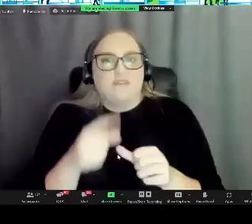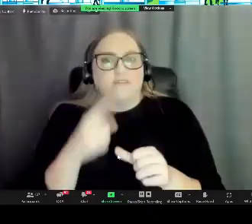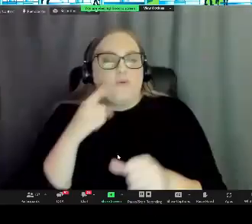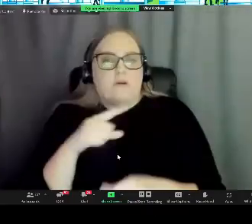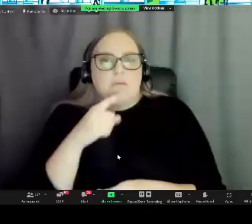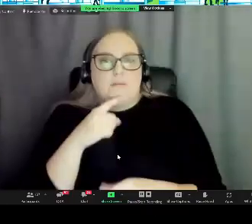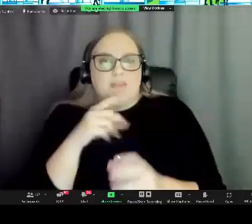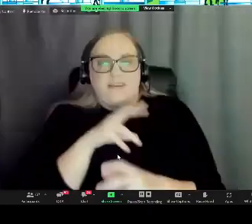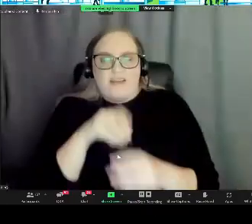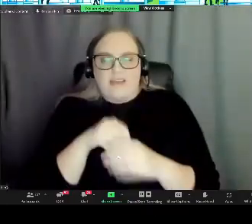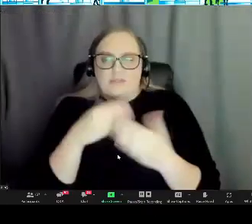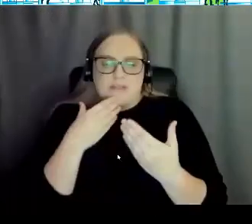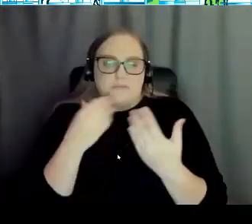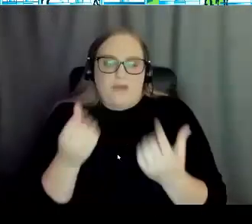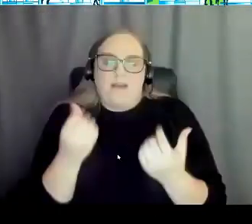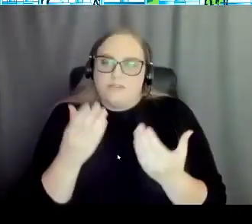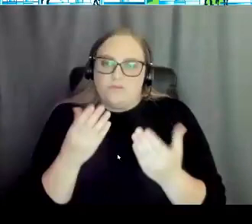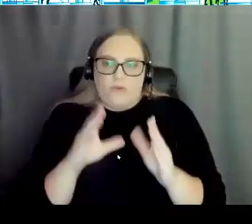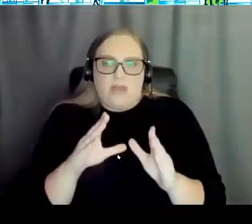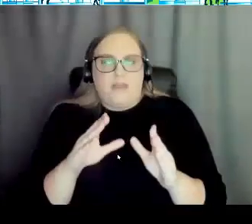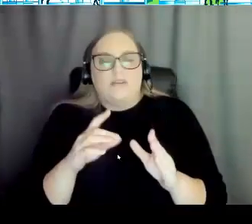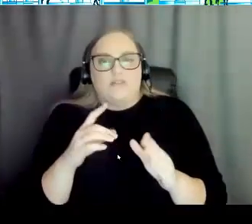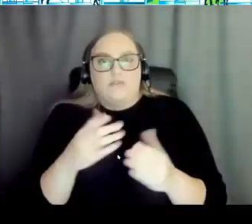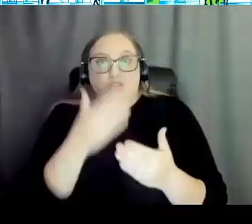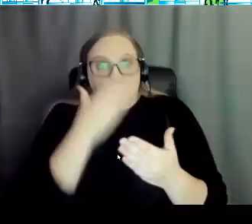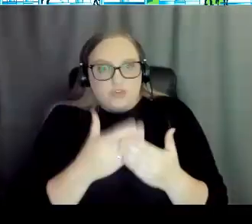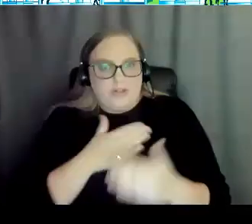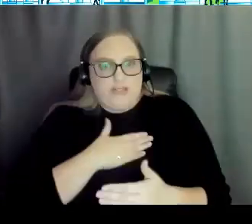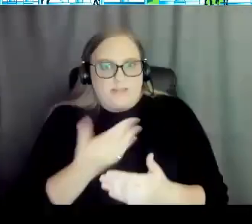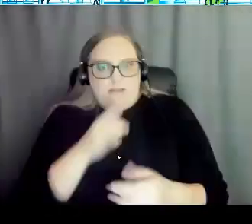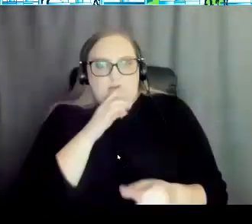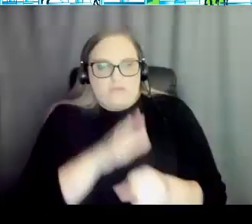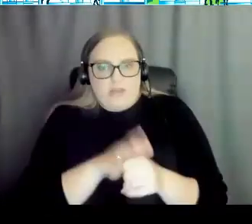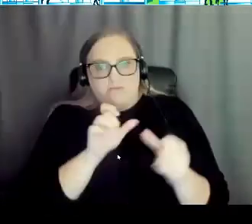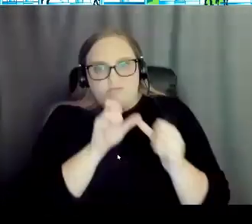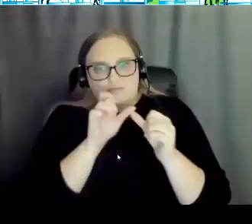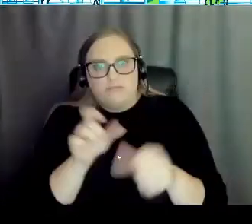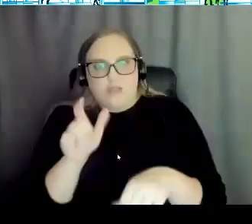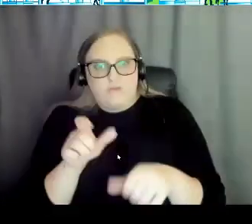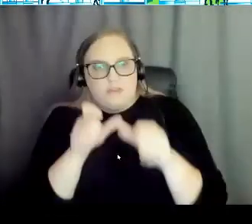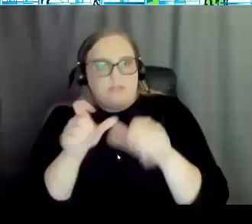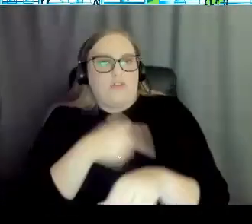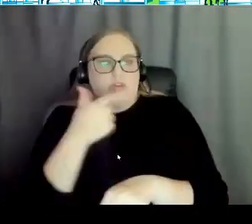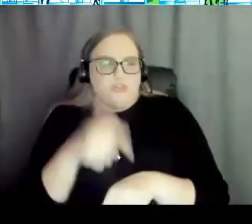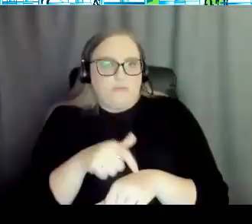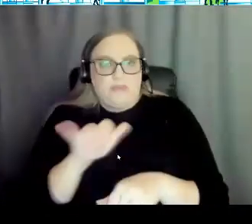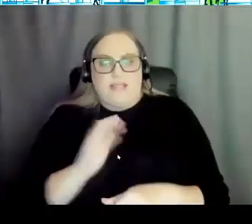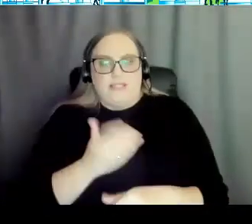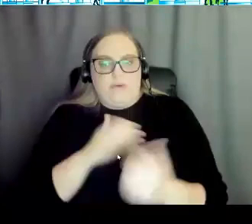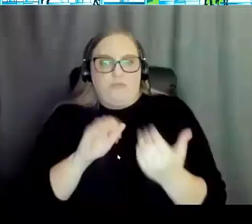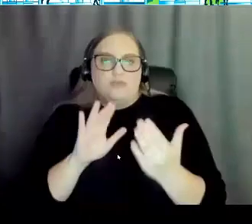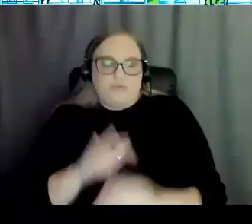best way to a durable consent agreement that lasts, or at least that's the approach that we are taking.